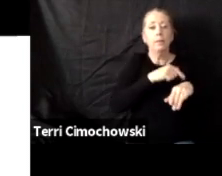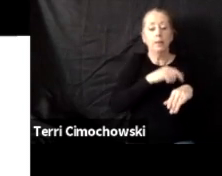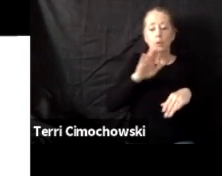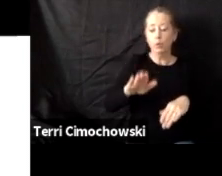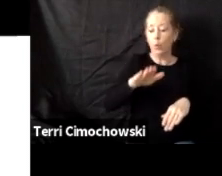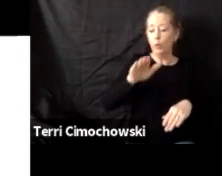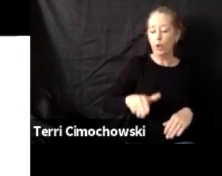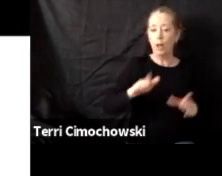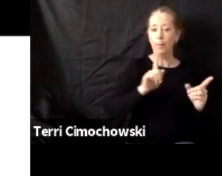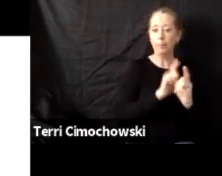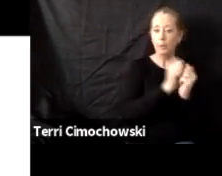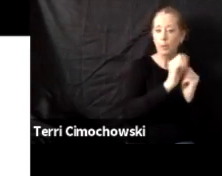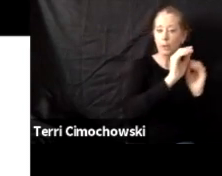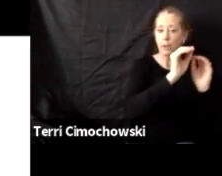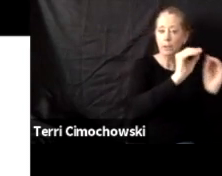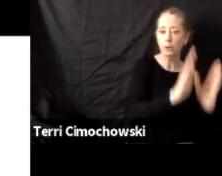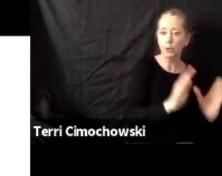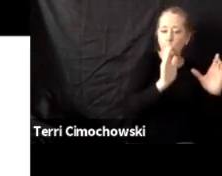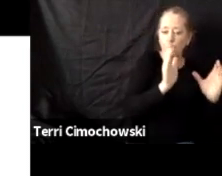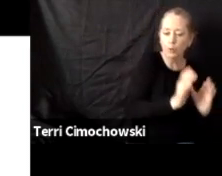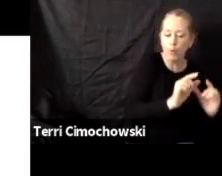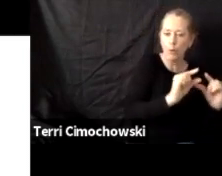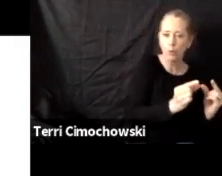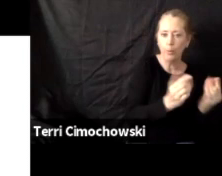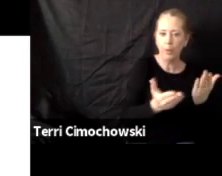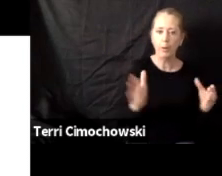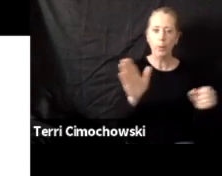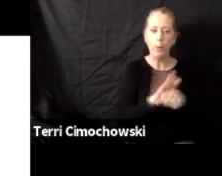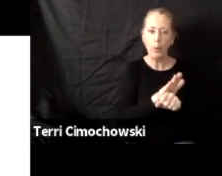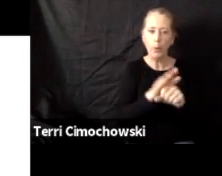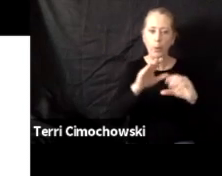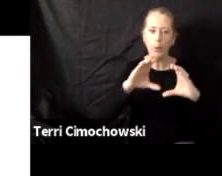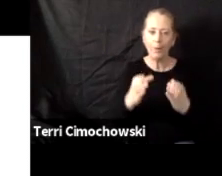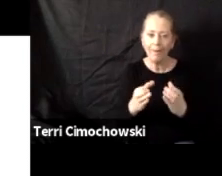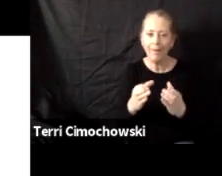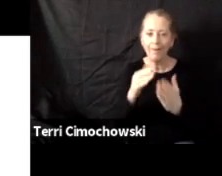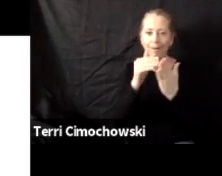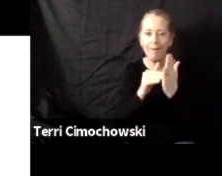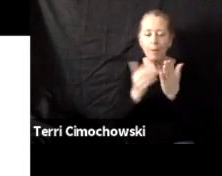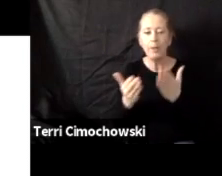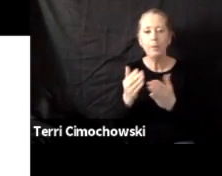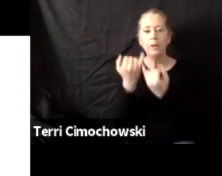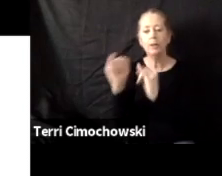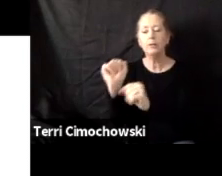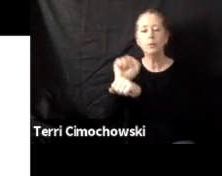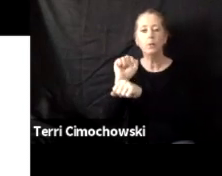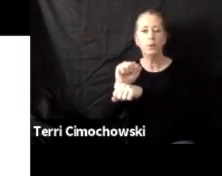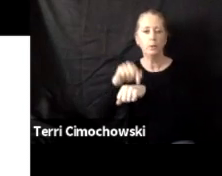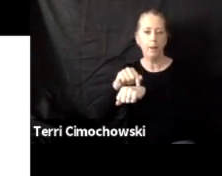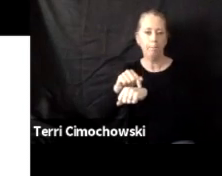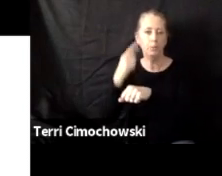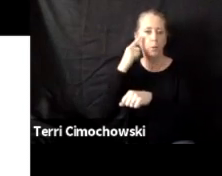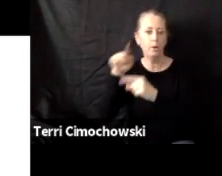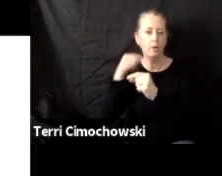child meets with their teacher in small groups. It might be a whole group lesson. It might be individual work time. And so thinking